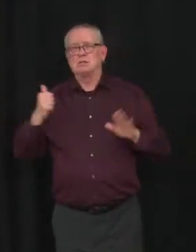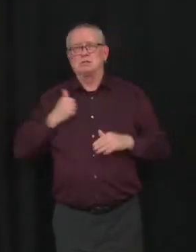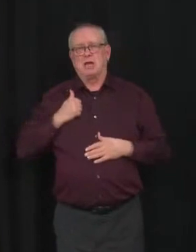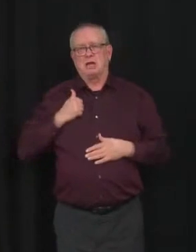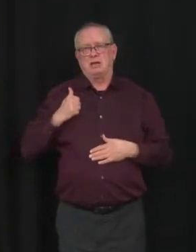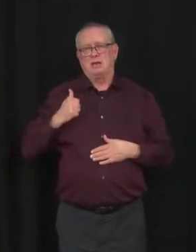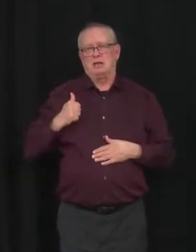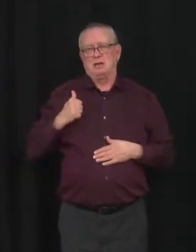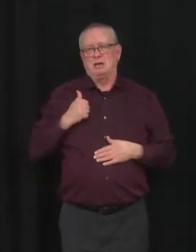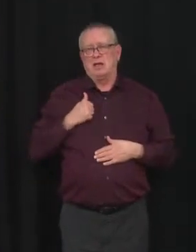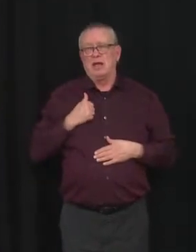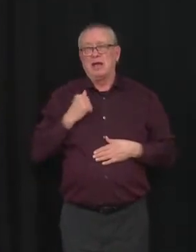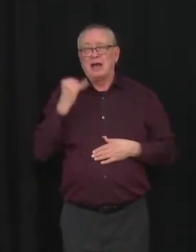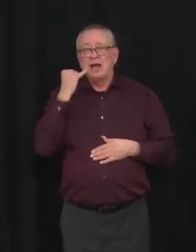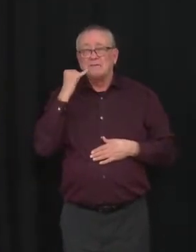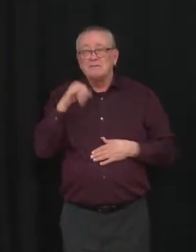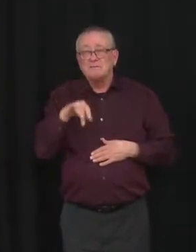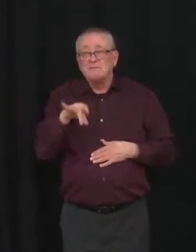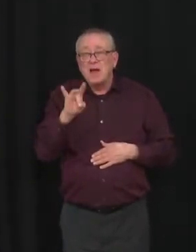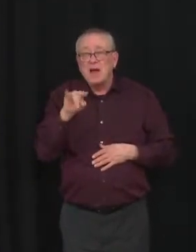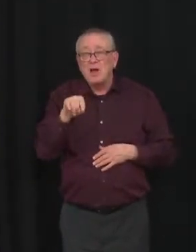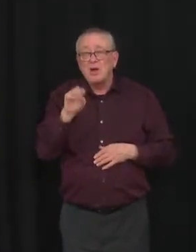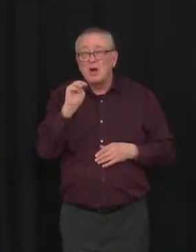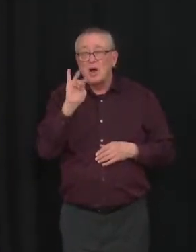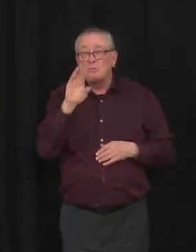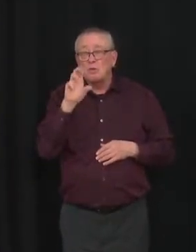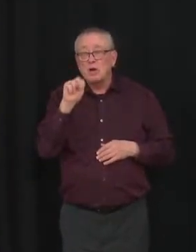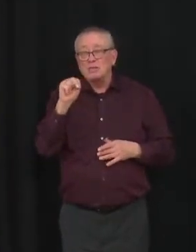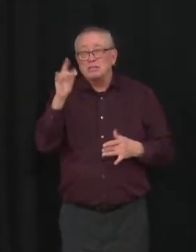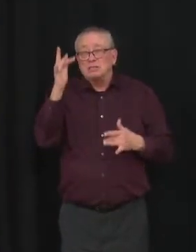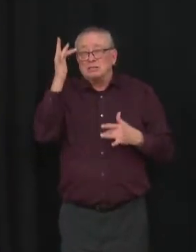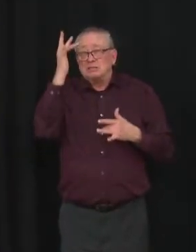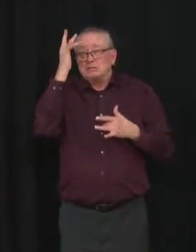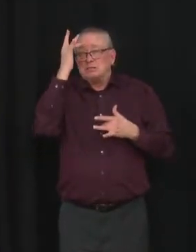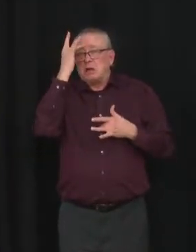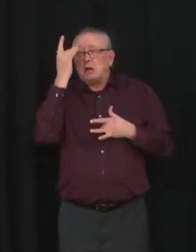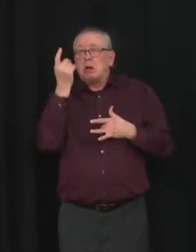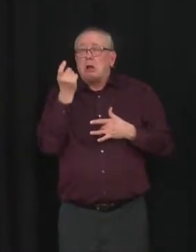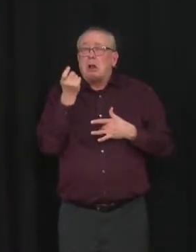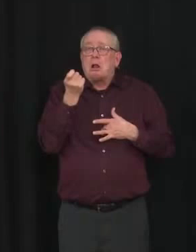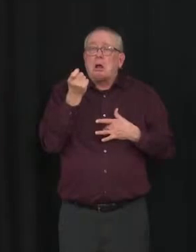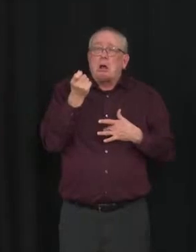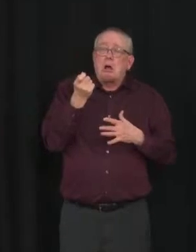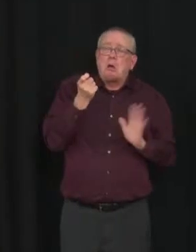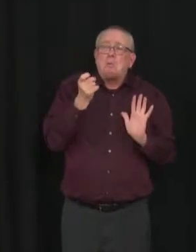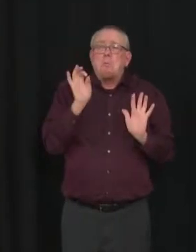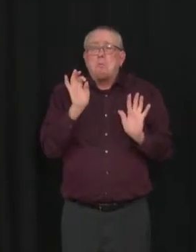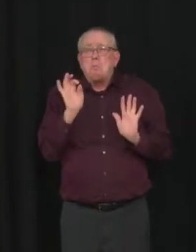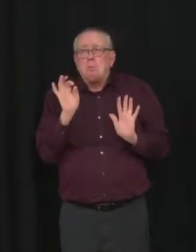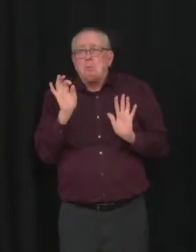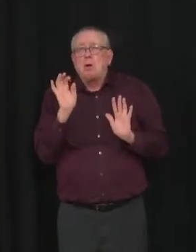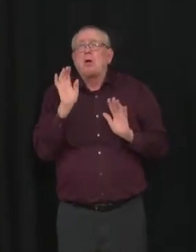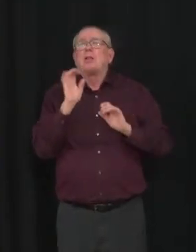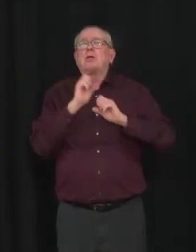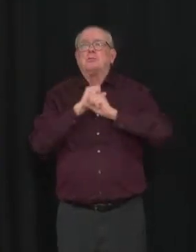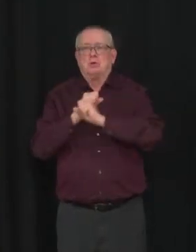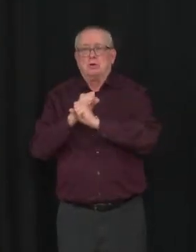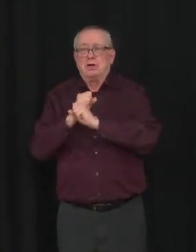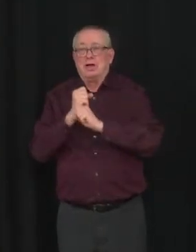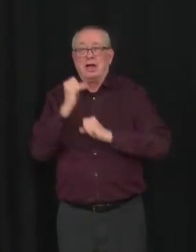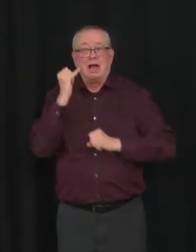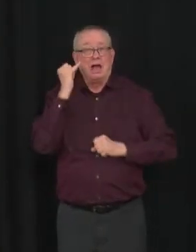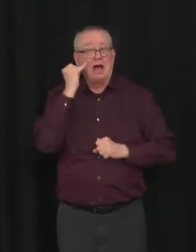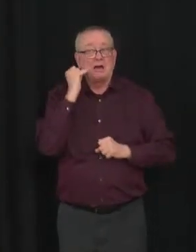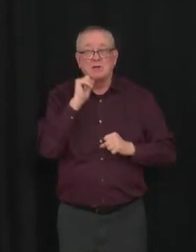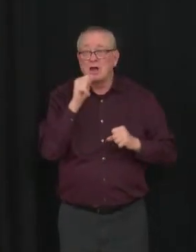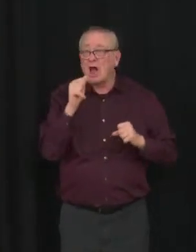Omicron is drastically reduced, the impact on our acute care system could be significant. So it is absolutely critical that people